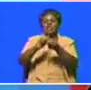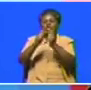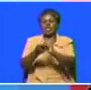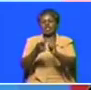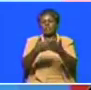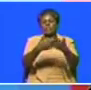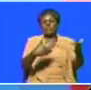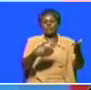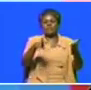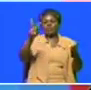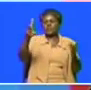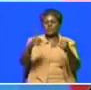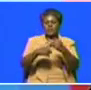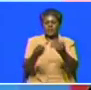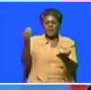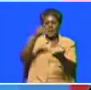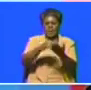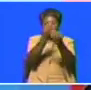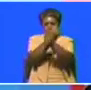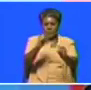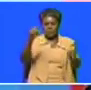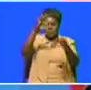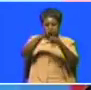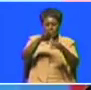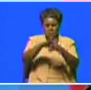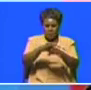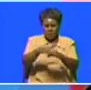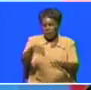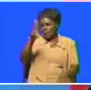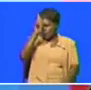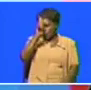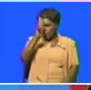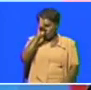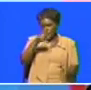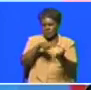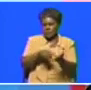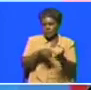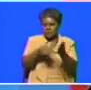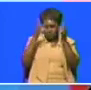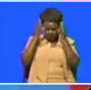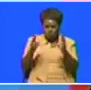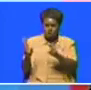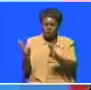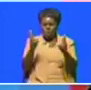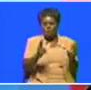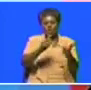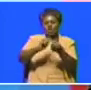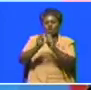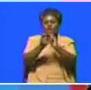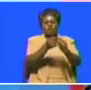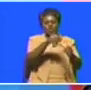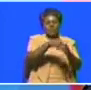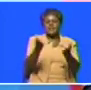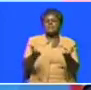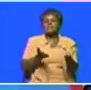of the October 26th repeat presidential poll. And even though the police service insists the move was a normal routine shakeup within the